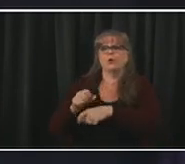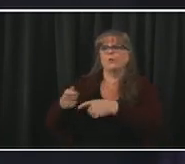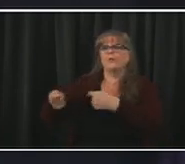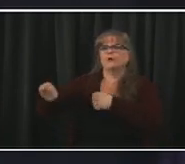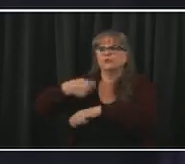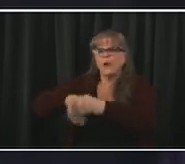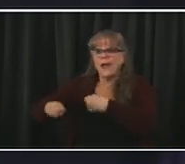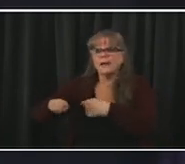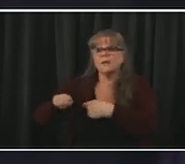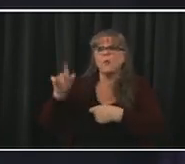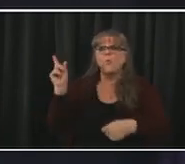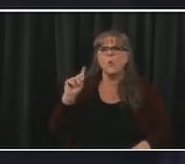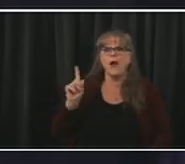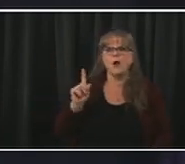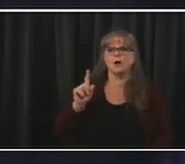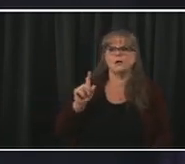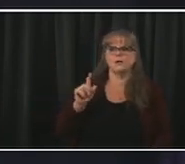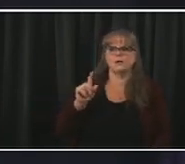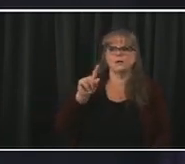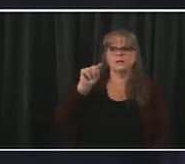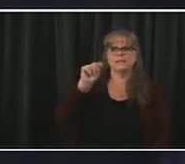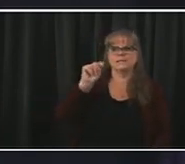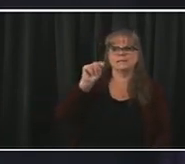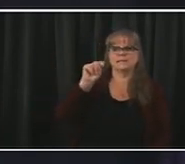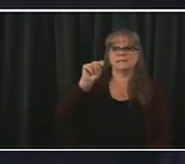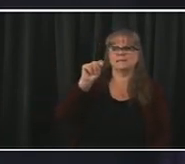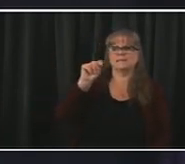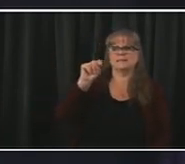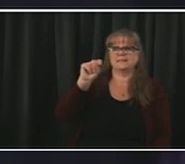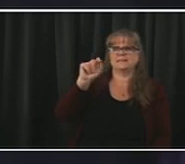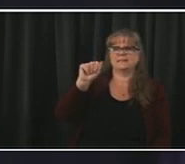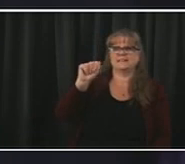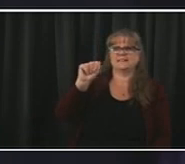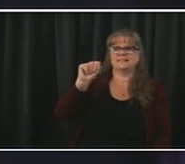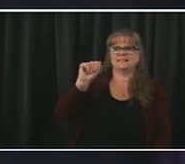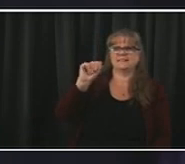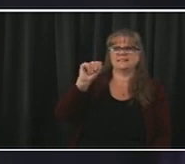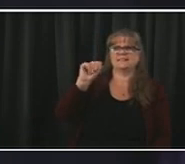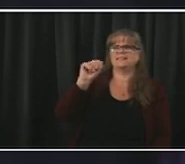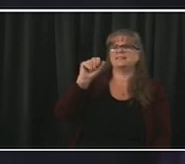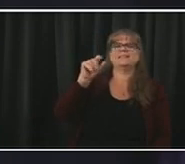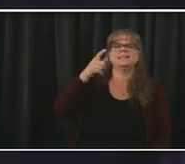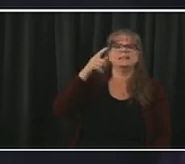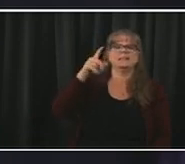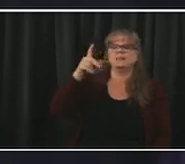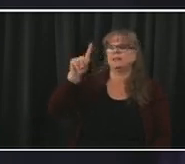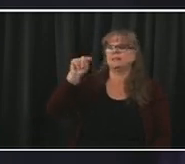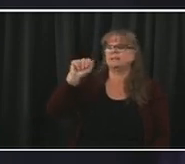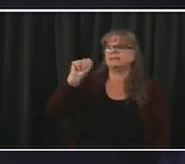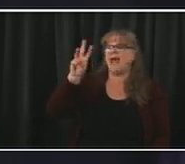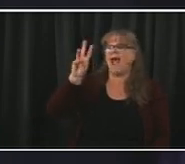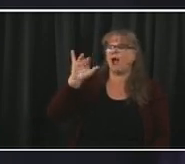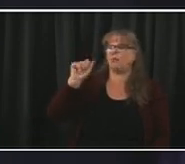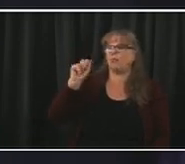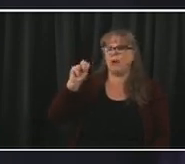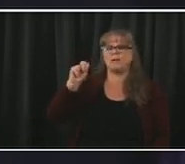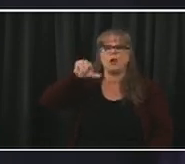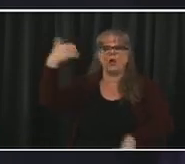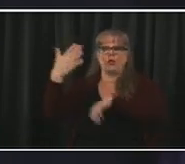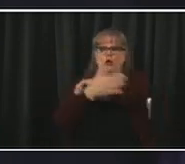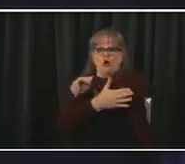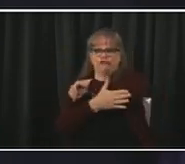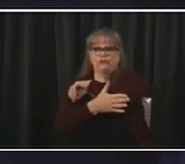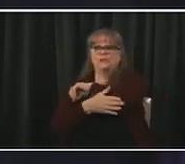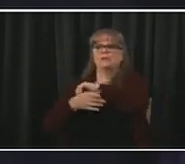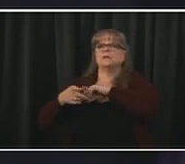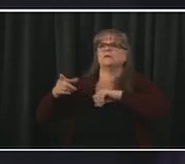representative here to expand markets for Colorado beef products. I've toured a number of Colorado ranches, and of course, personally,